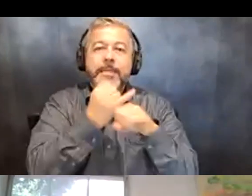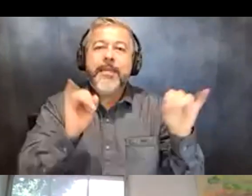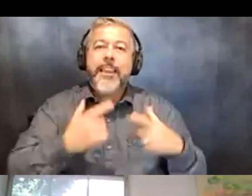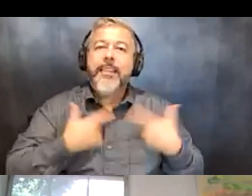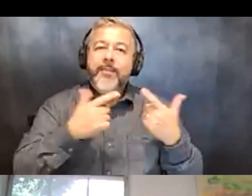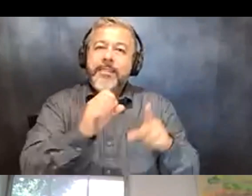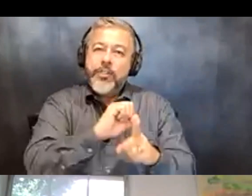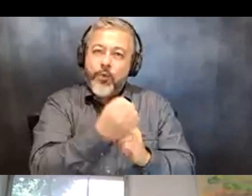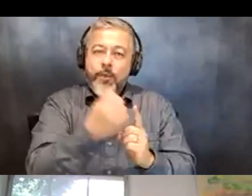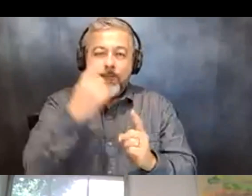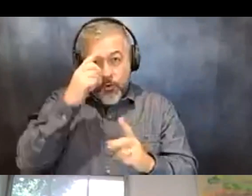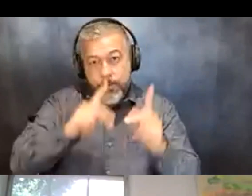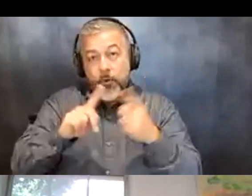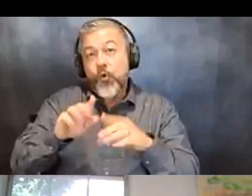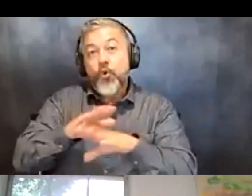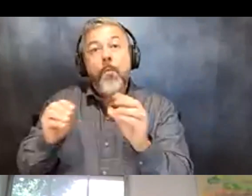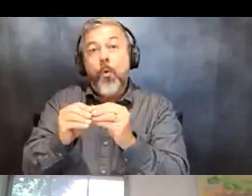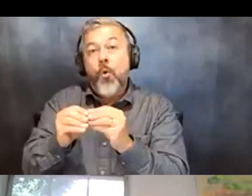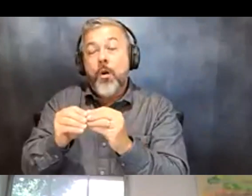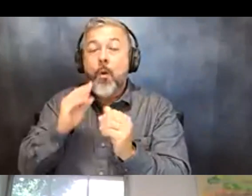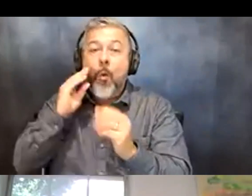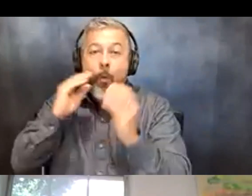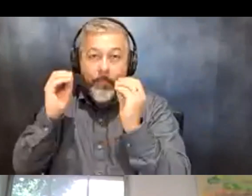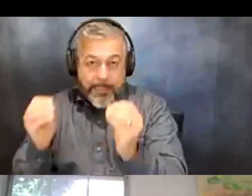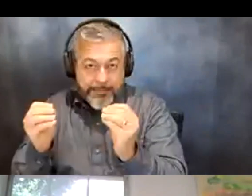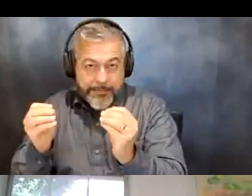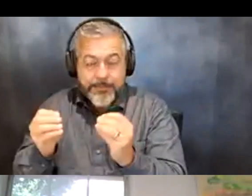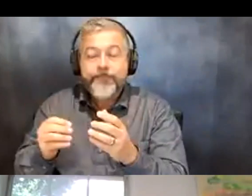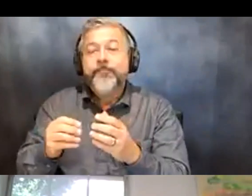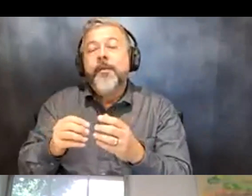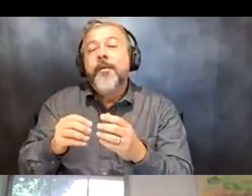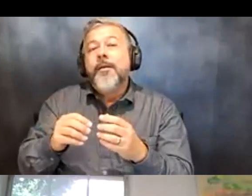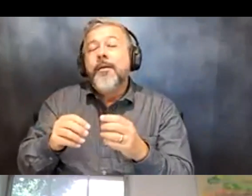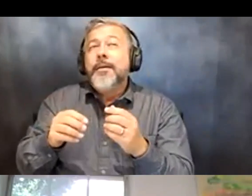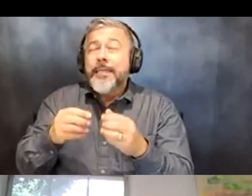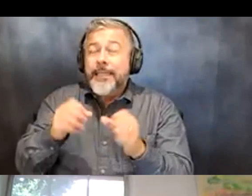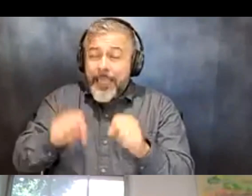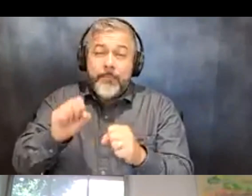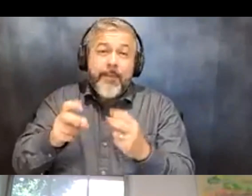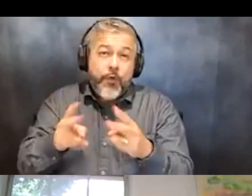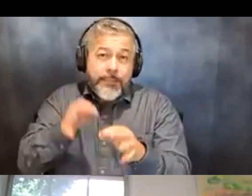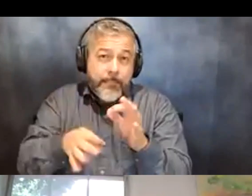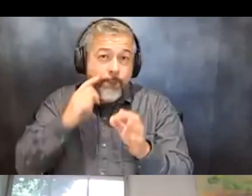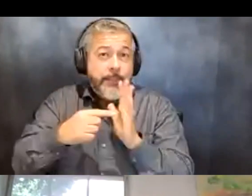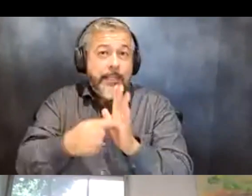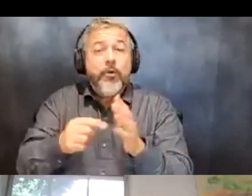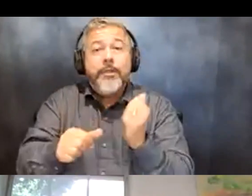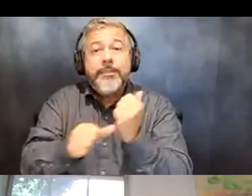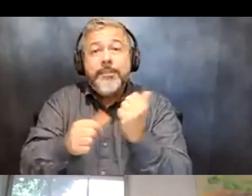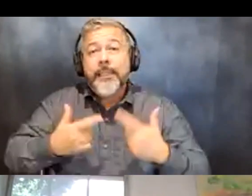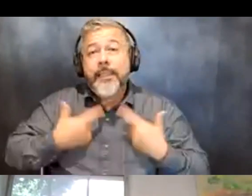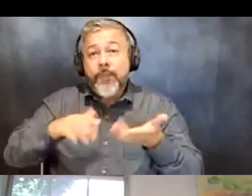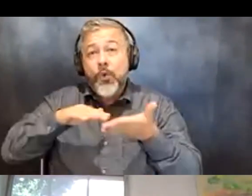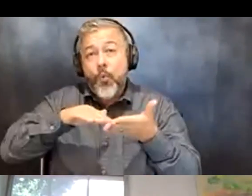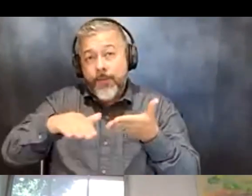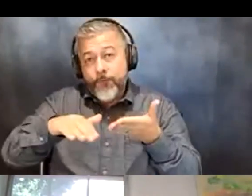exiting homelessness, and so in some ways it can be very simple. For instance, the assisted living waiver.